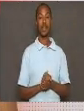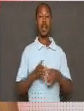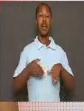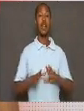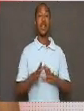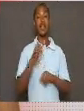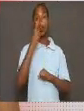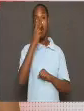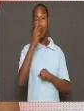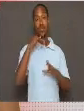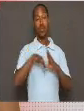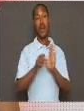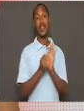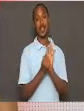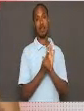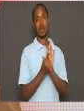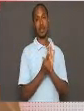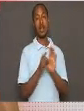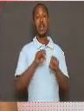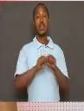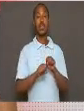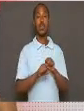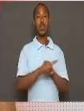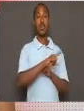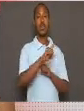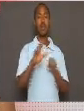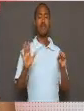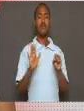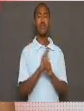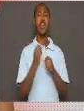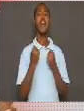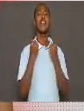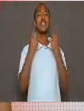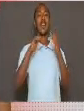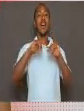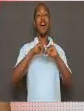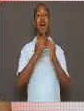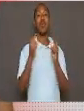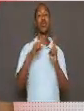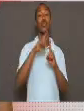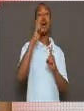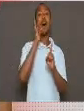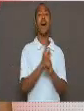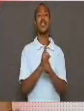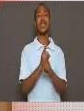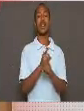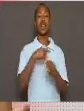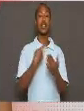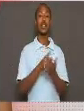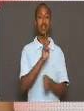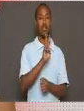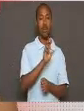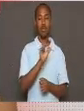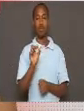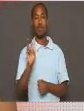Let us go through an example so we can fully understand how to answer these